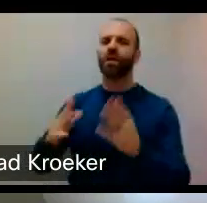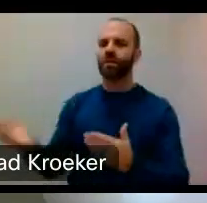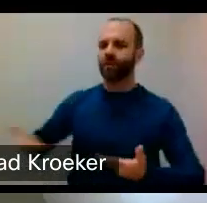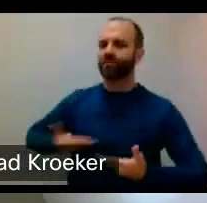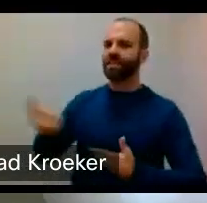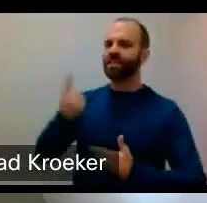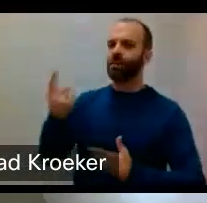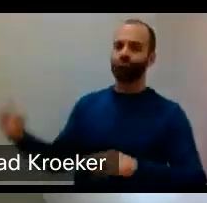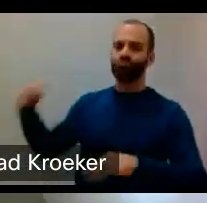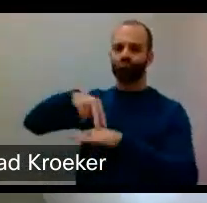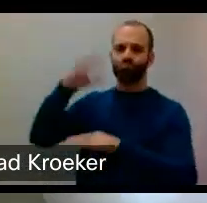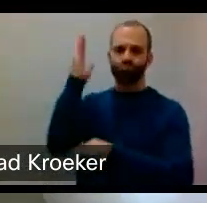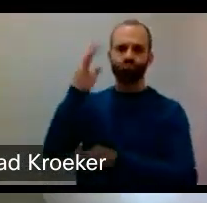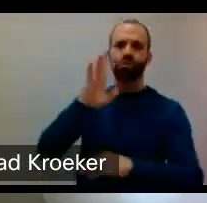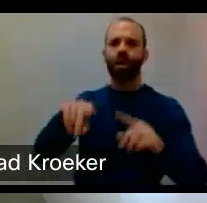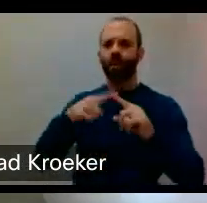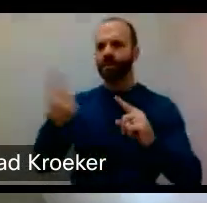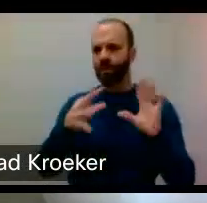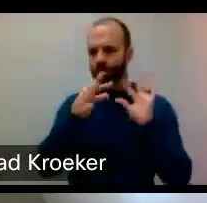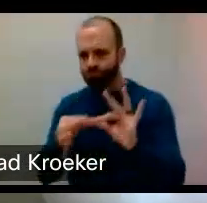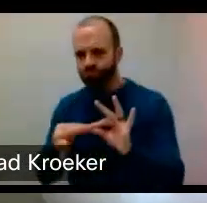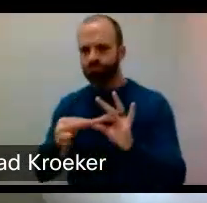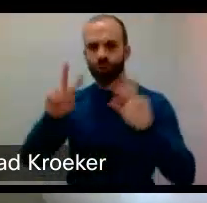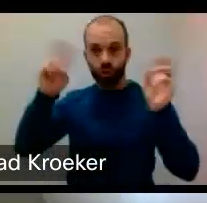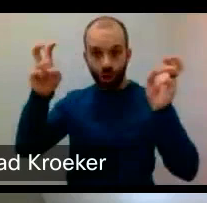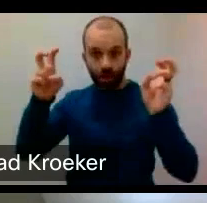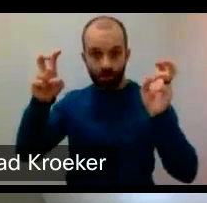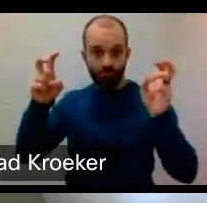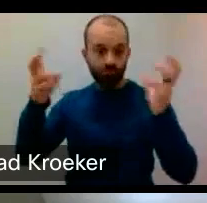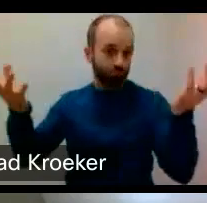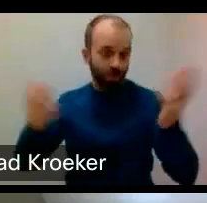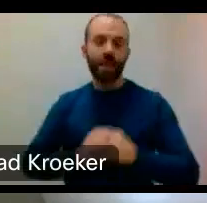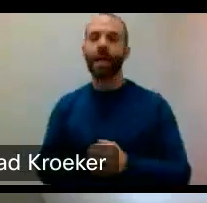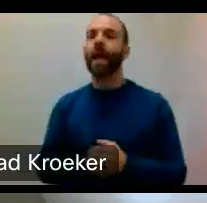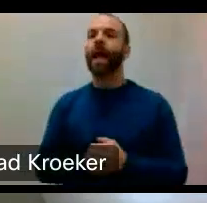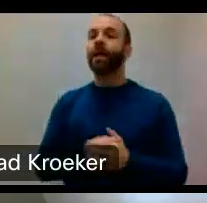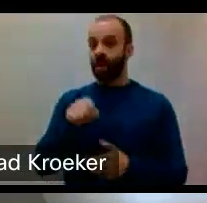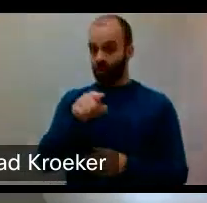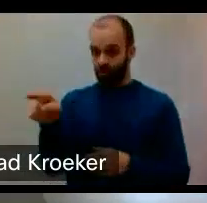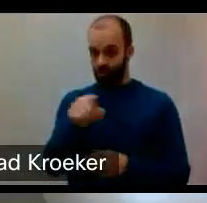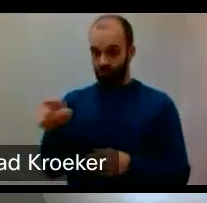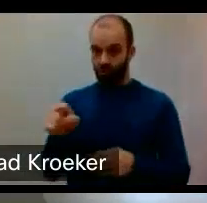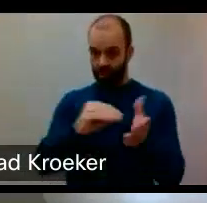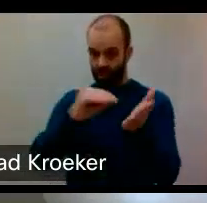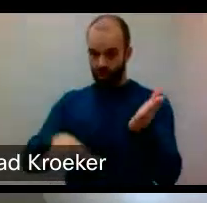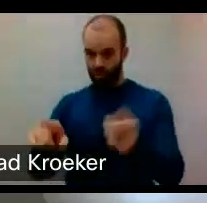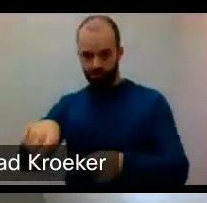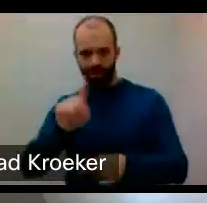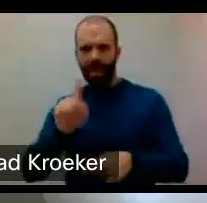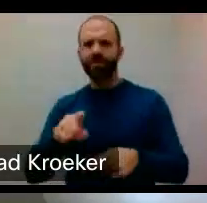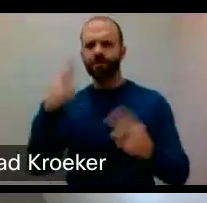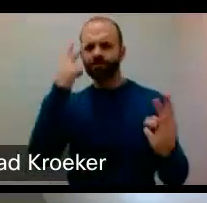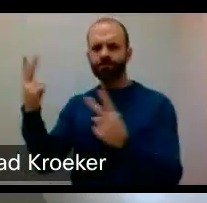talk about something relevant to your topic in class, and you are asked to reflect on the guest